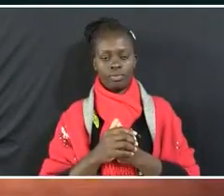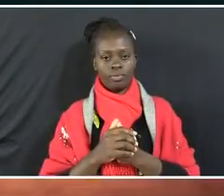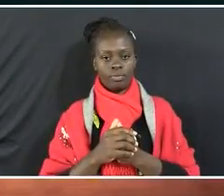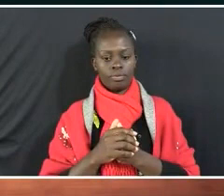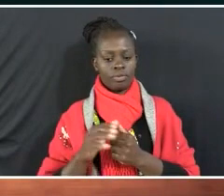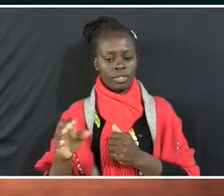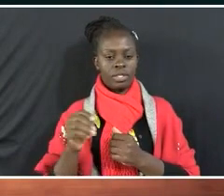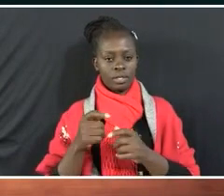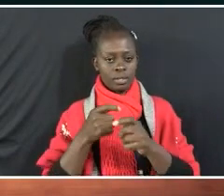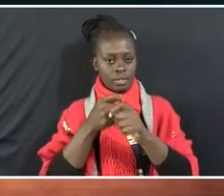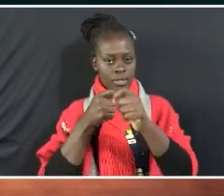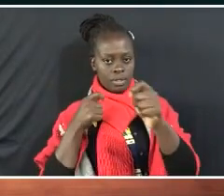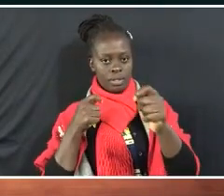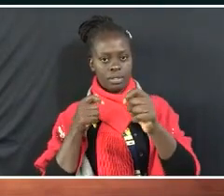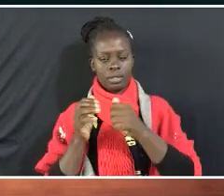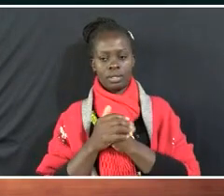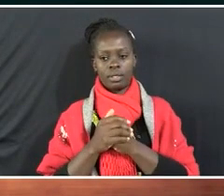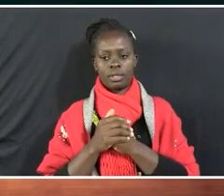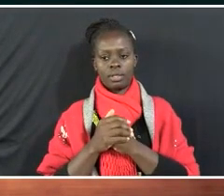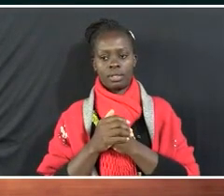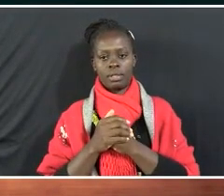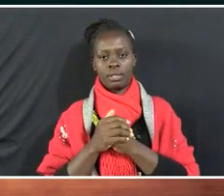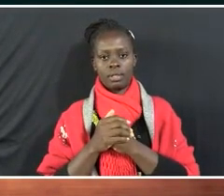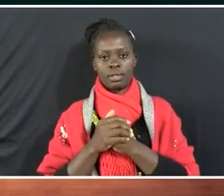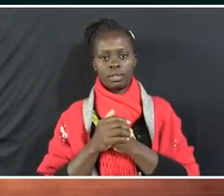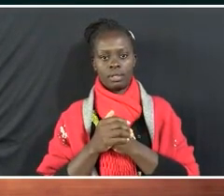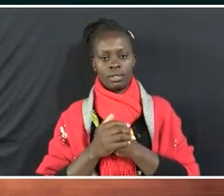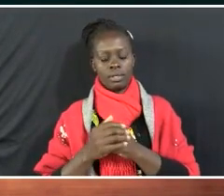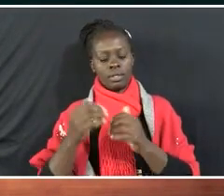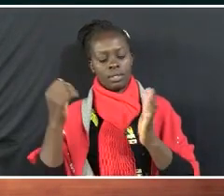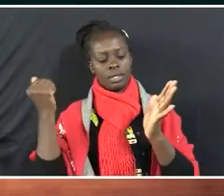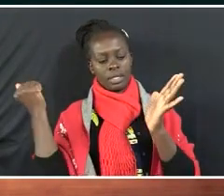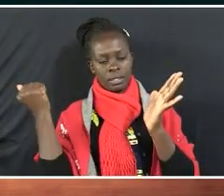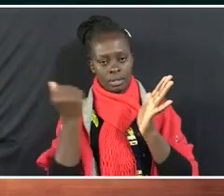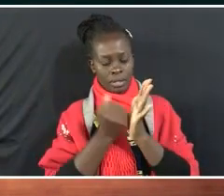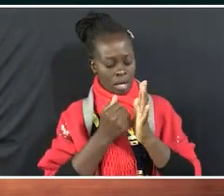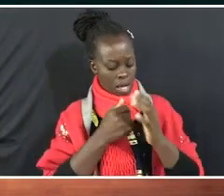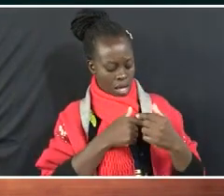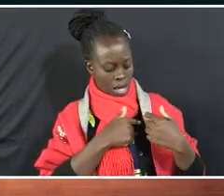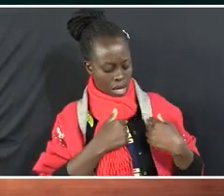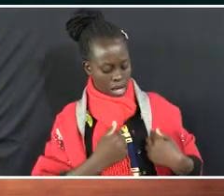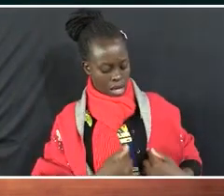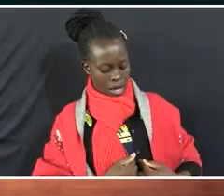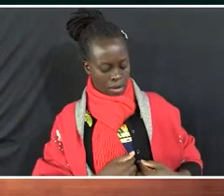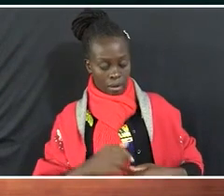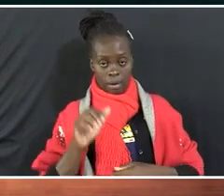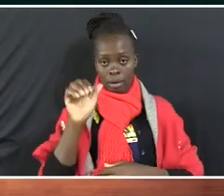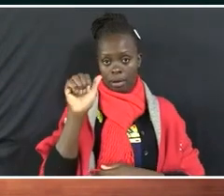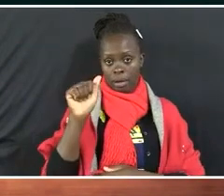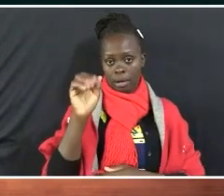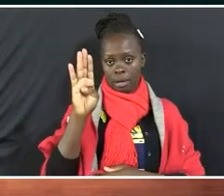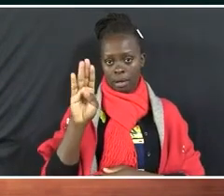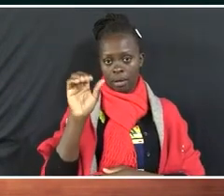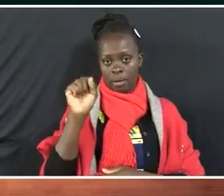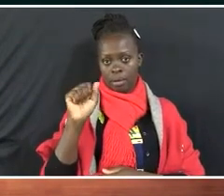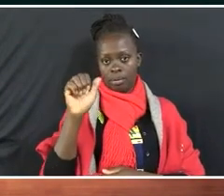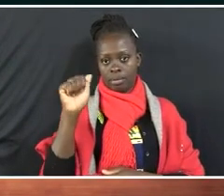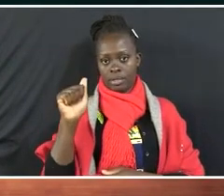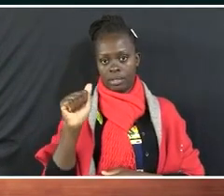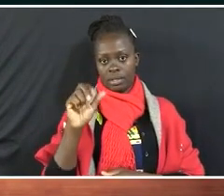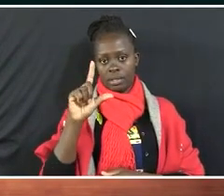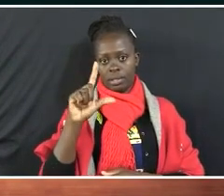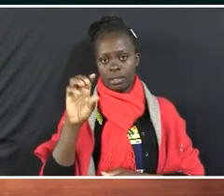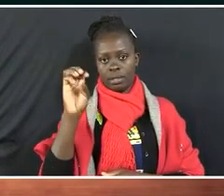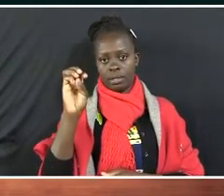hands and thrust them at the heart of Absalom. The people who have been told to take care of the young